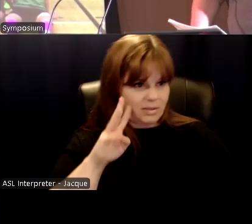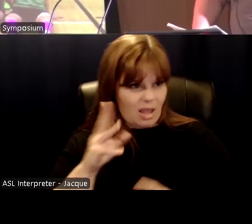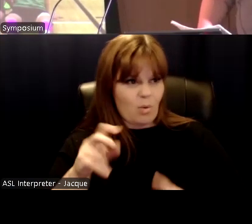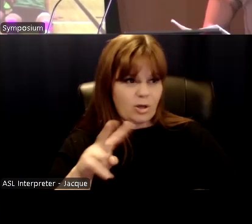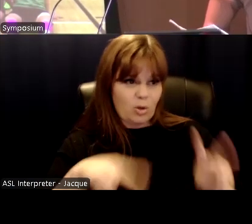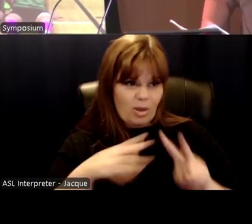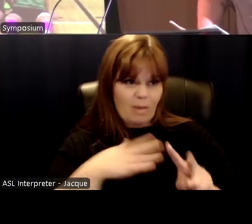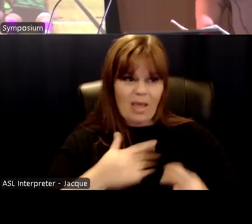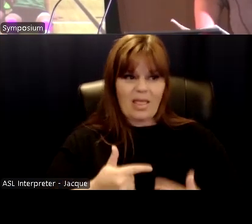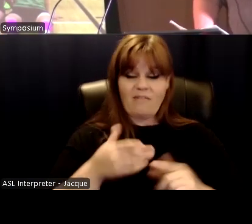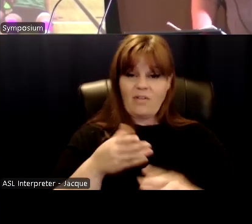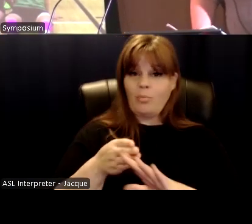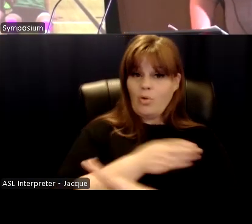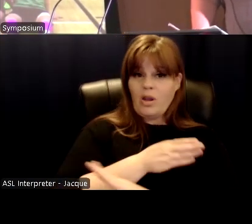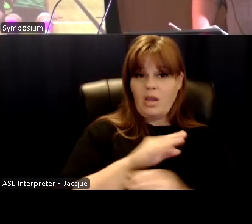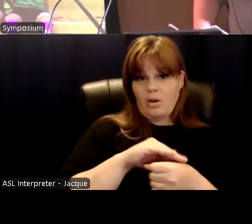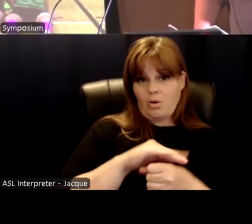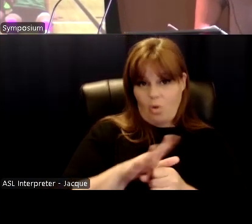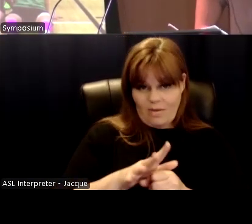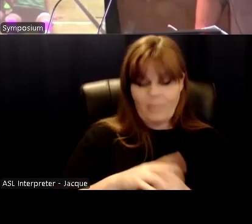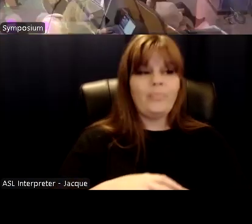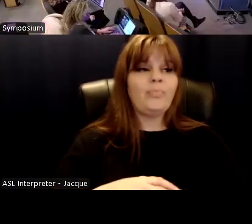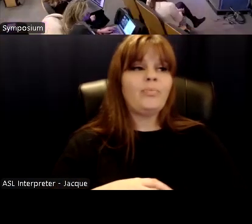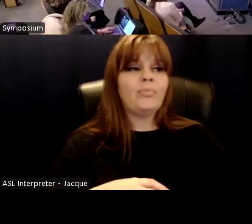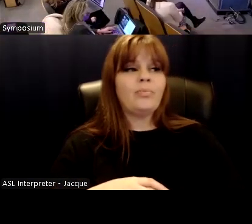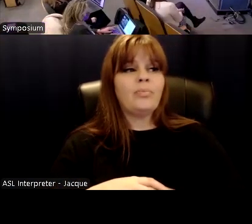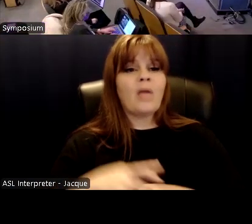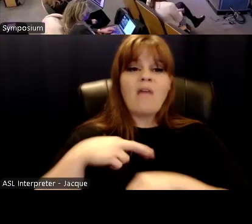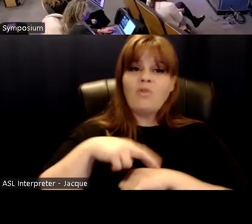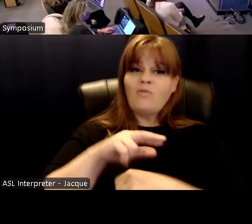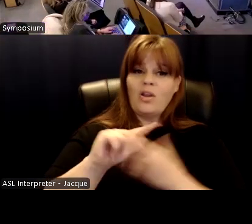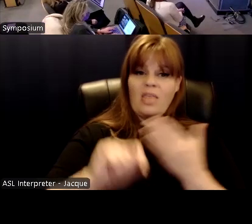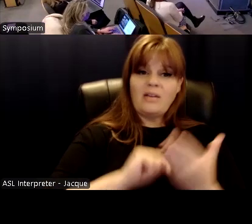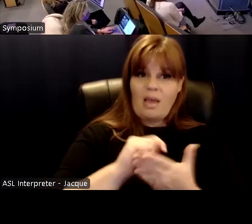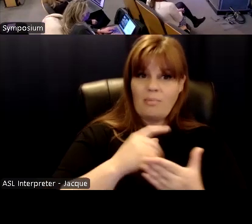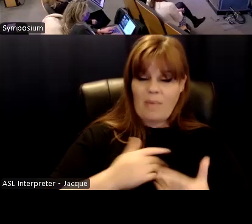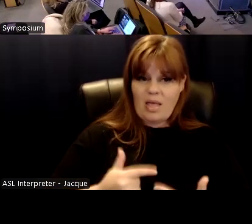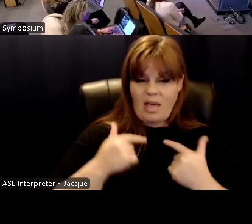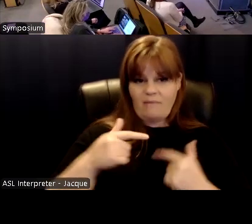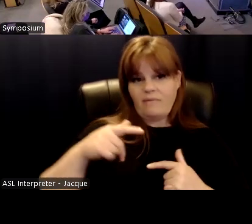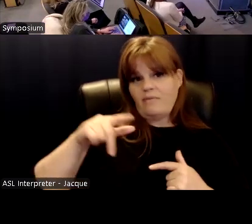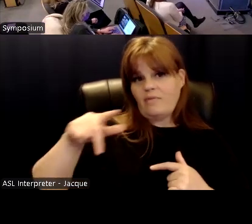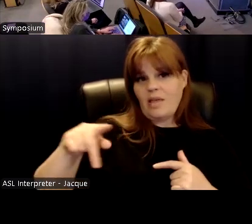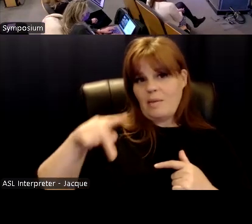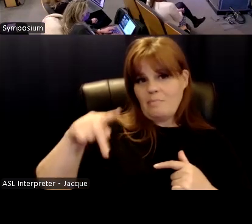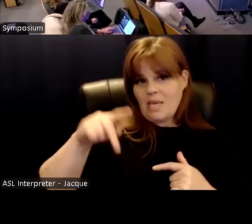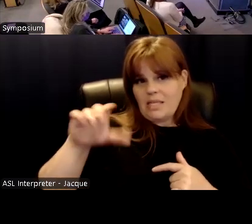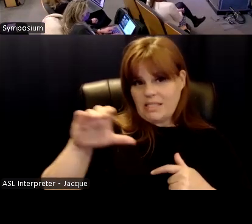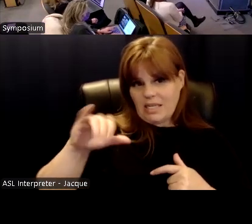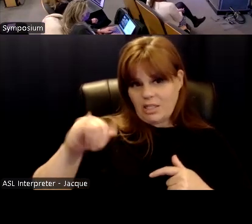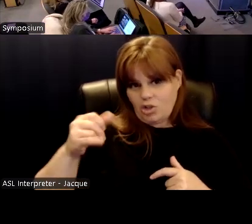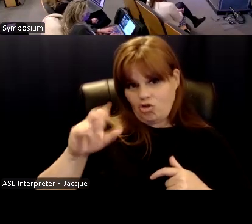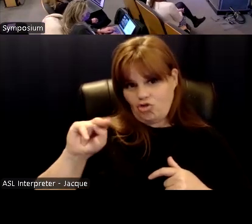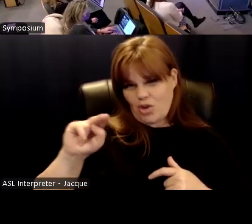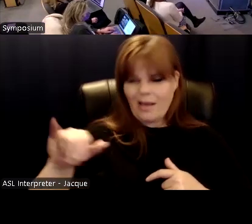pre-COVID. I refer to that era of my life as PC Jenny or pre-COVID Jenny